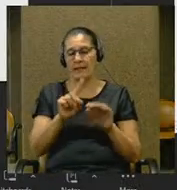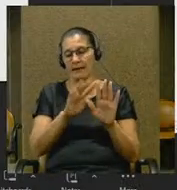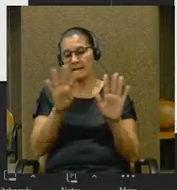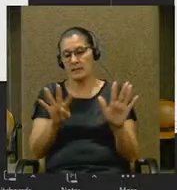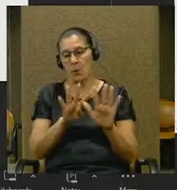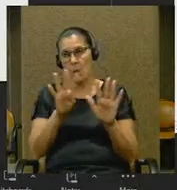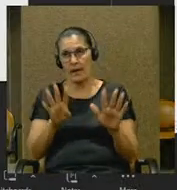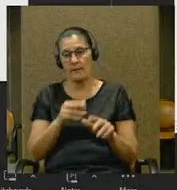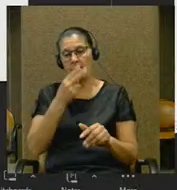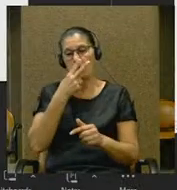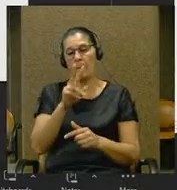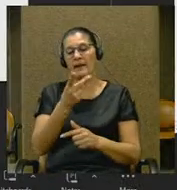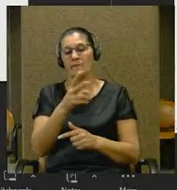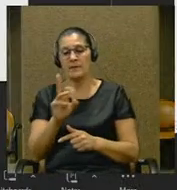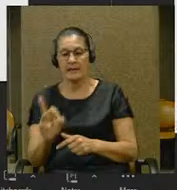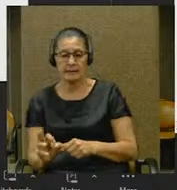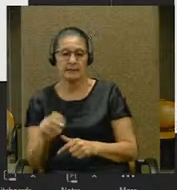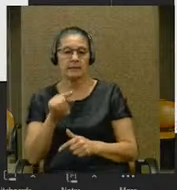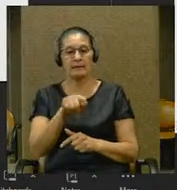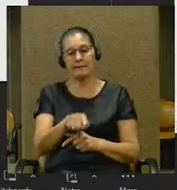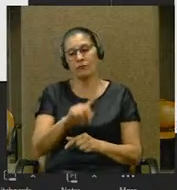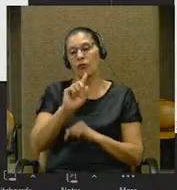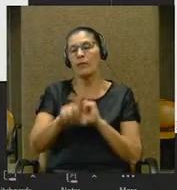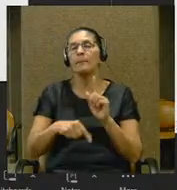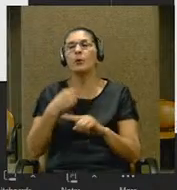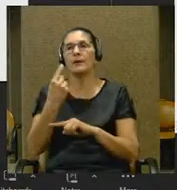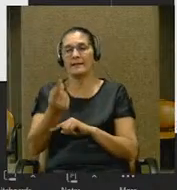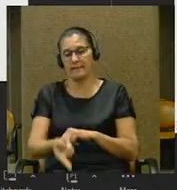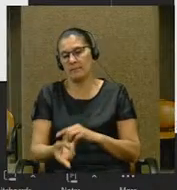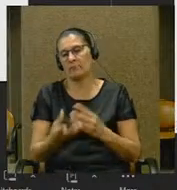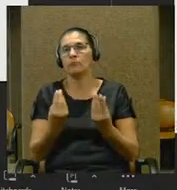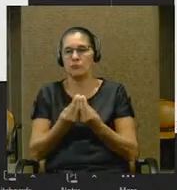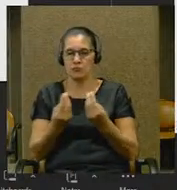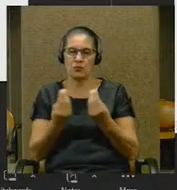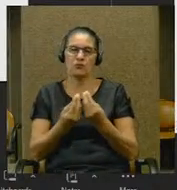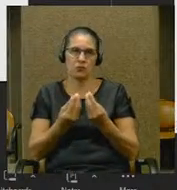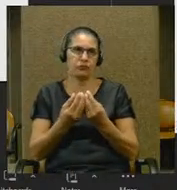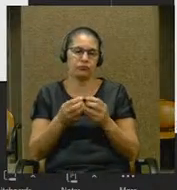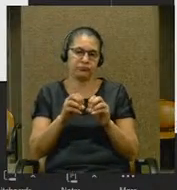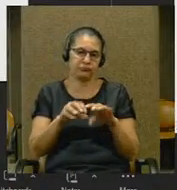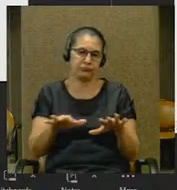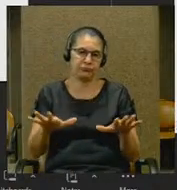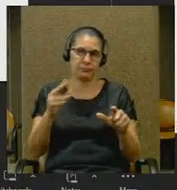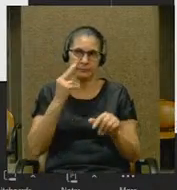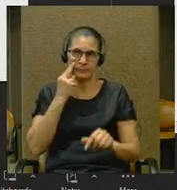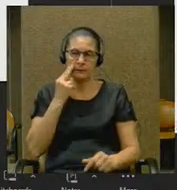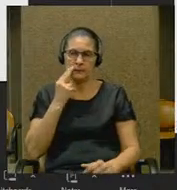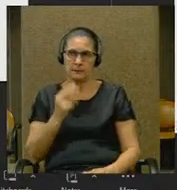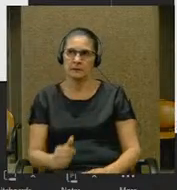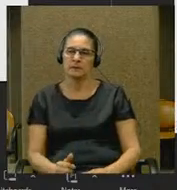really affected a whole range of factors, which I'll talk about in a little while. But